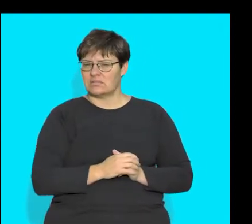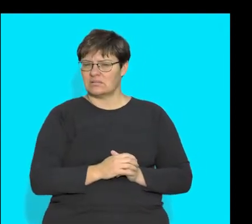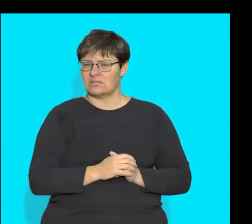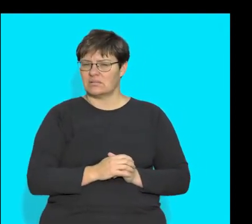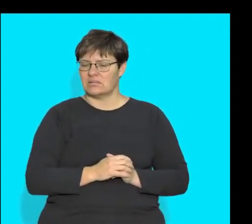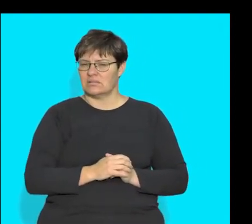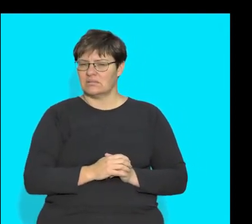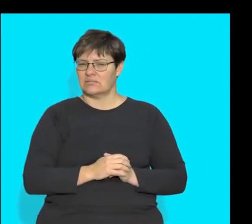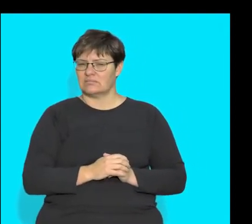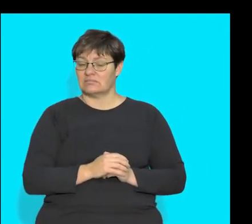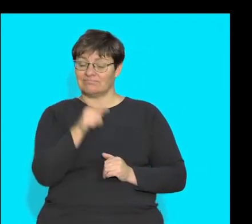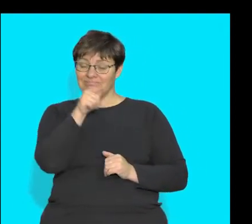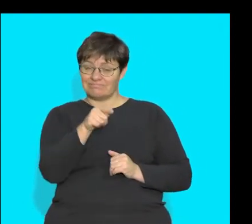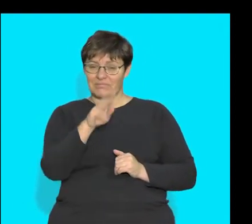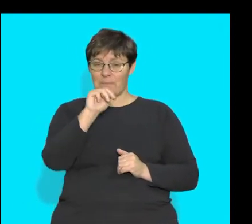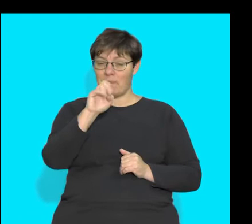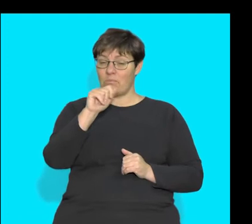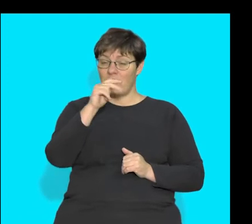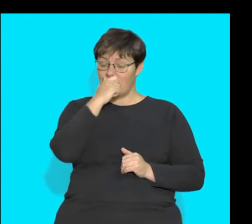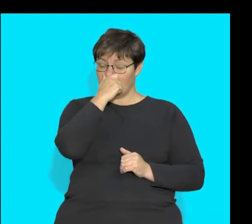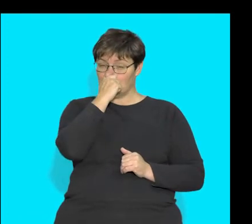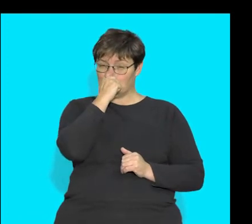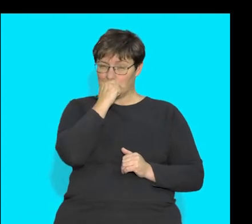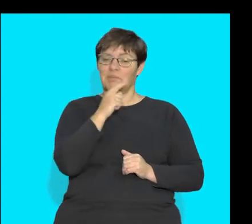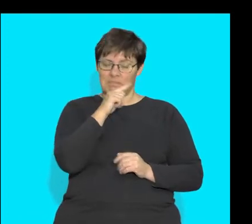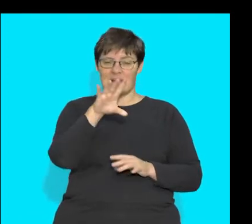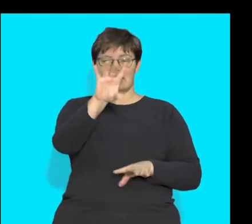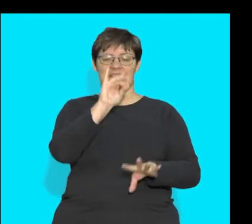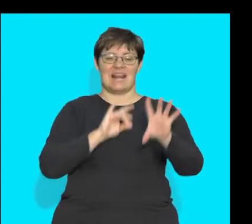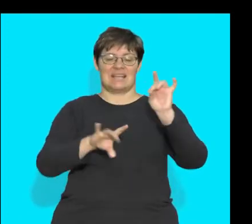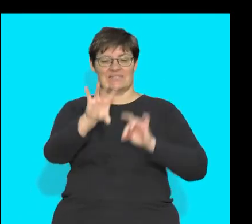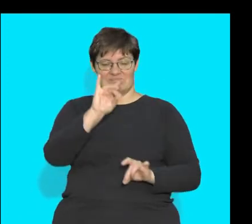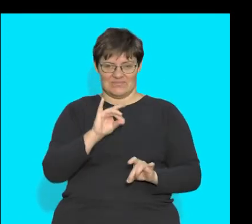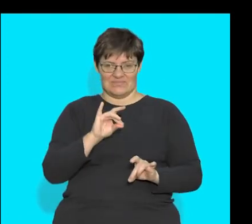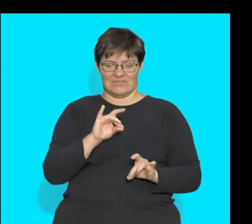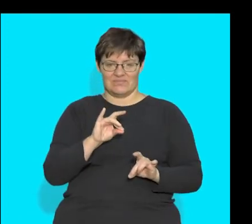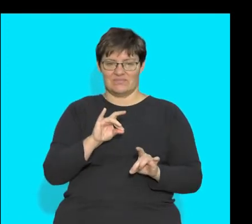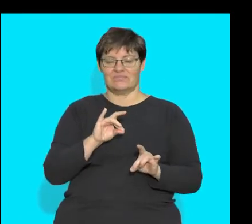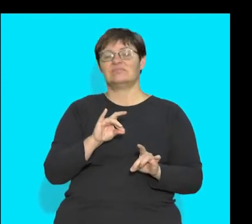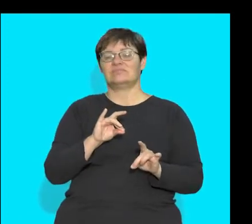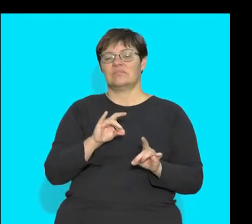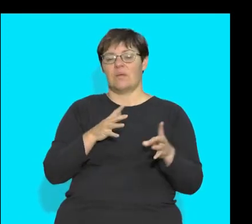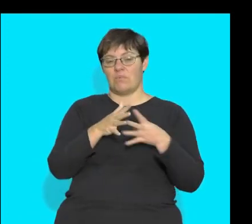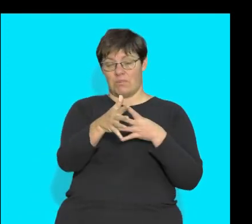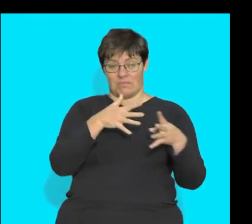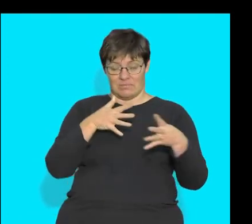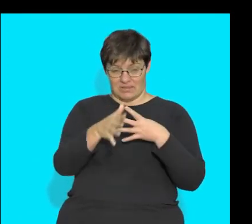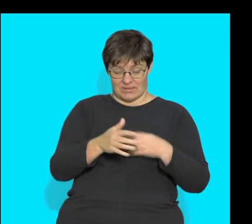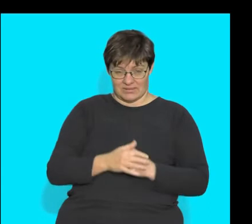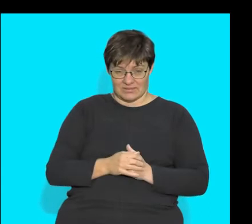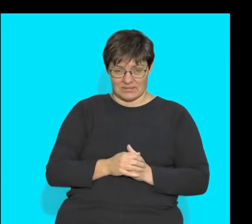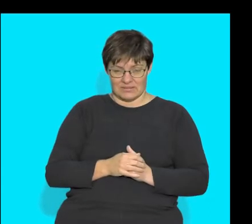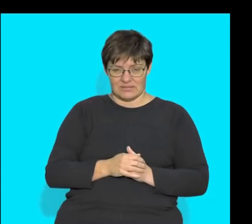telling you that this membrane is selectively permeable. I know, as I